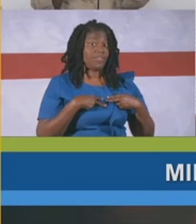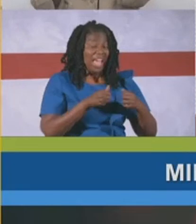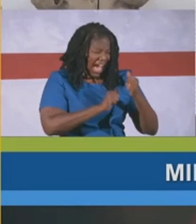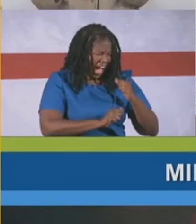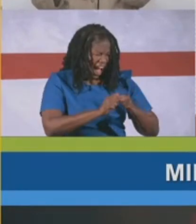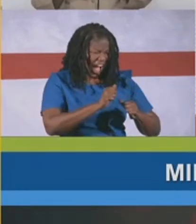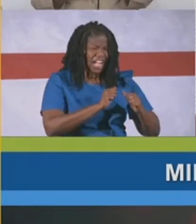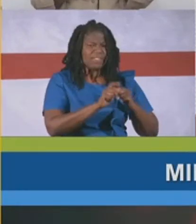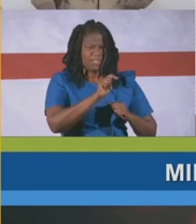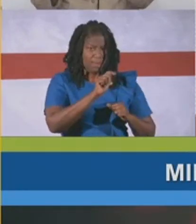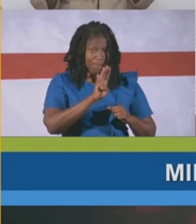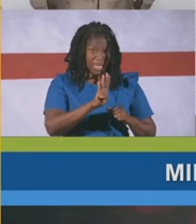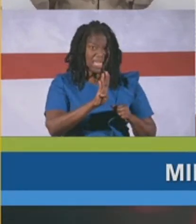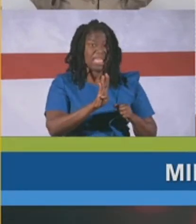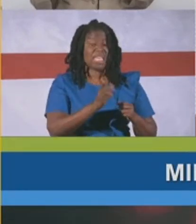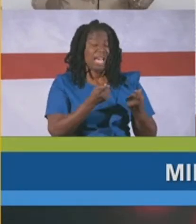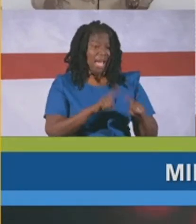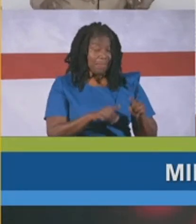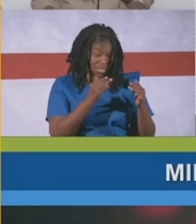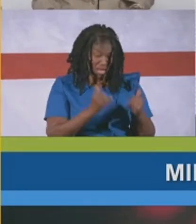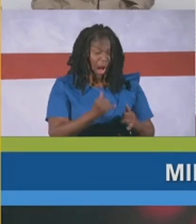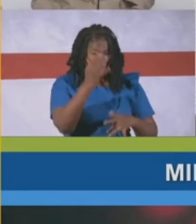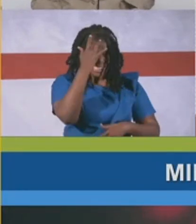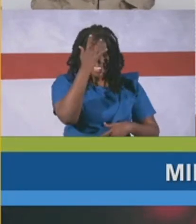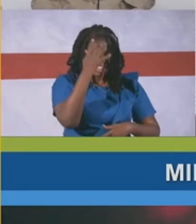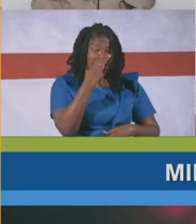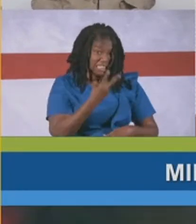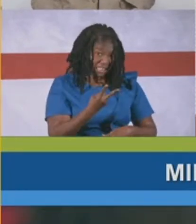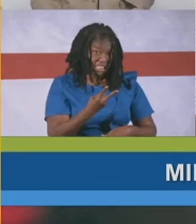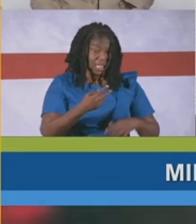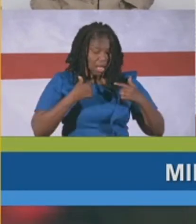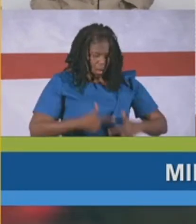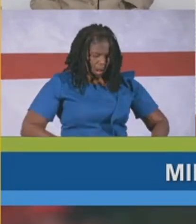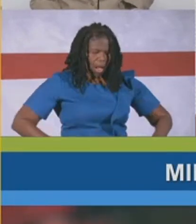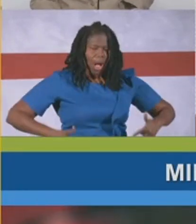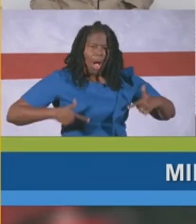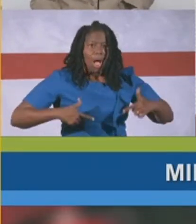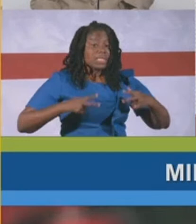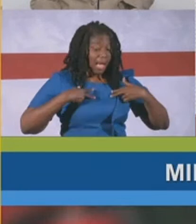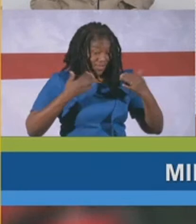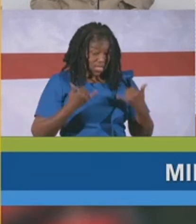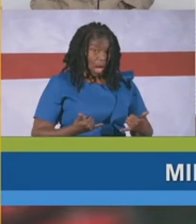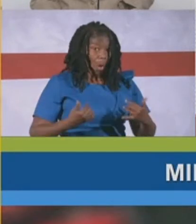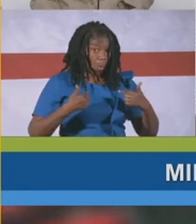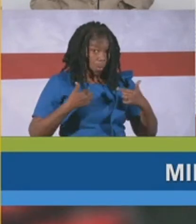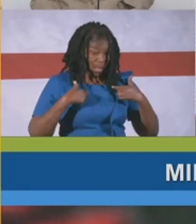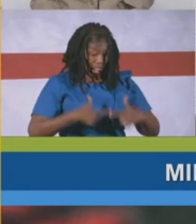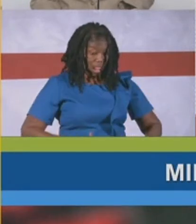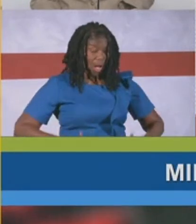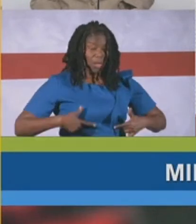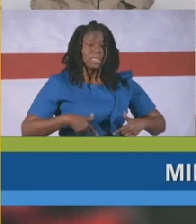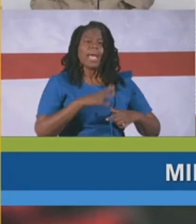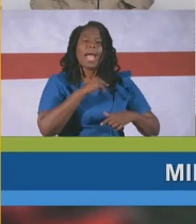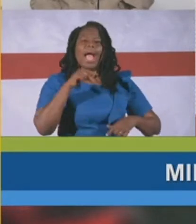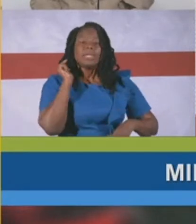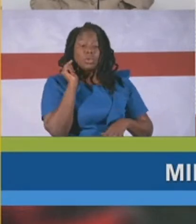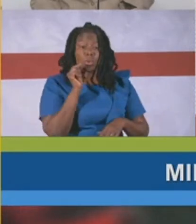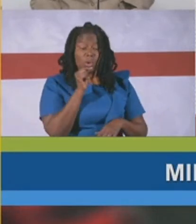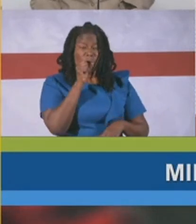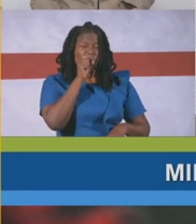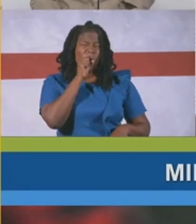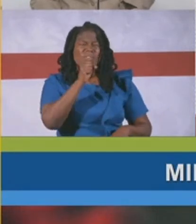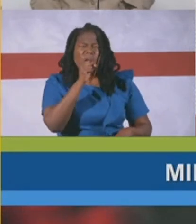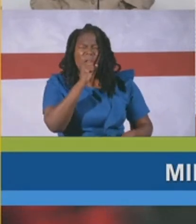are the organs that are most affected by TB. If you have TB in your lungs and you cough, or